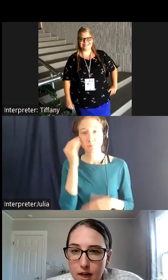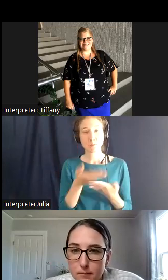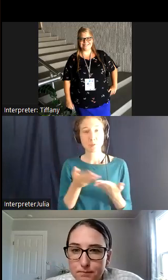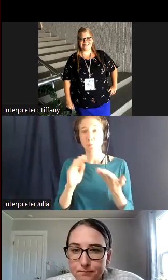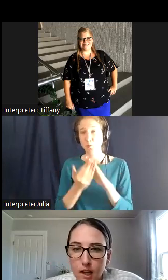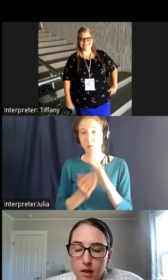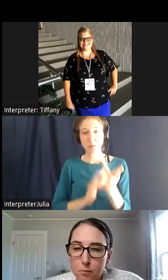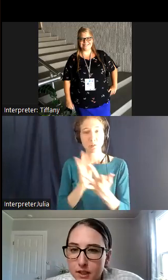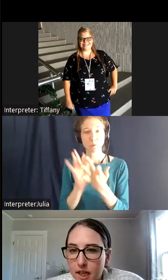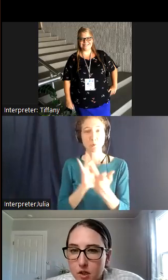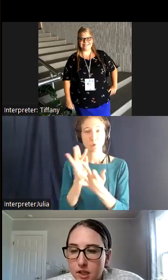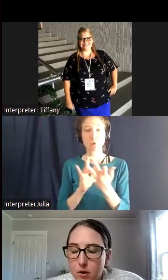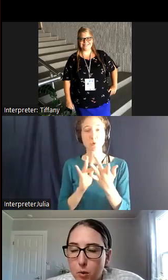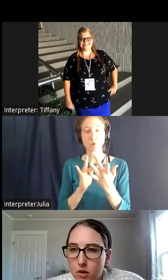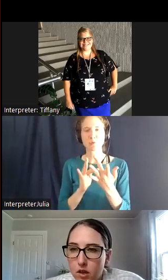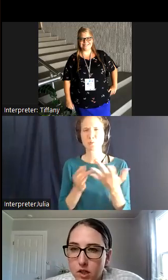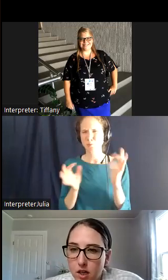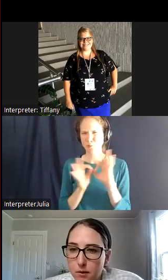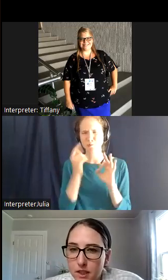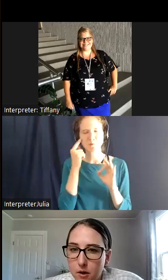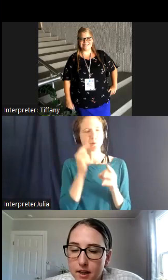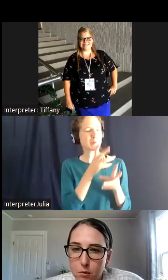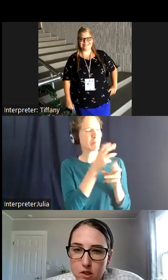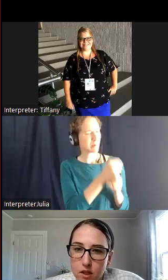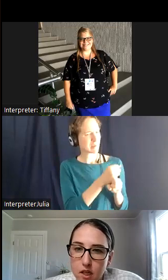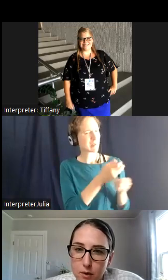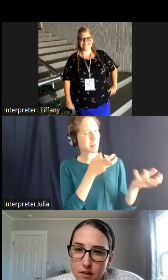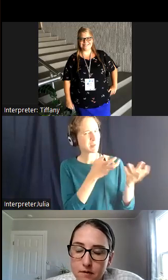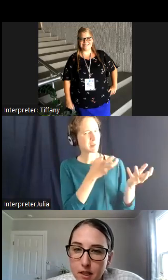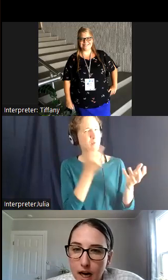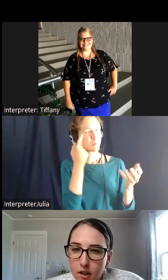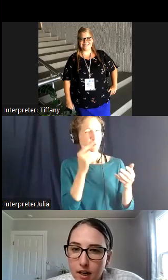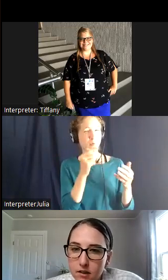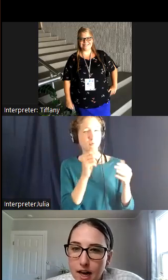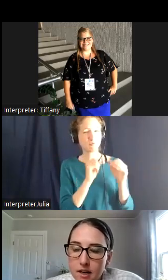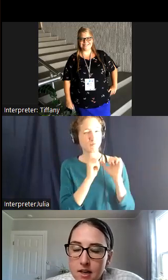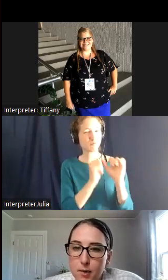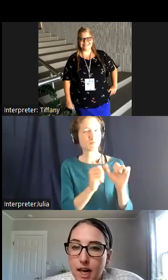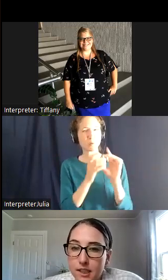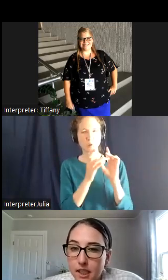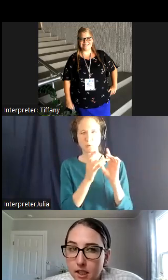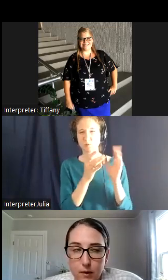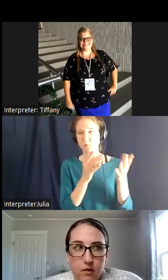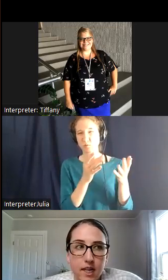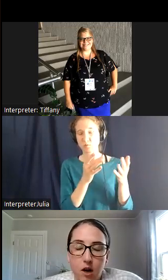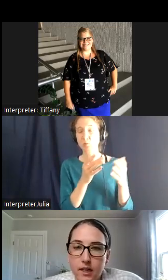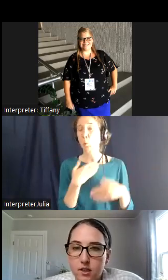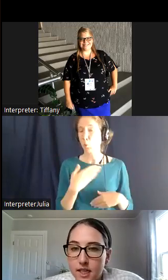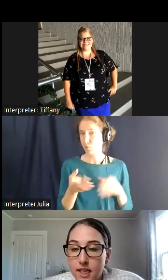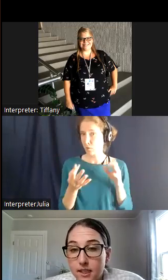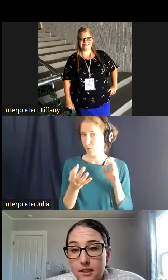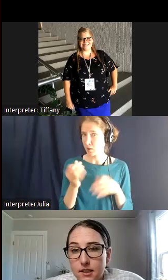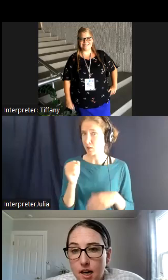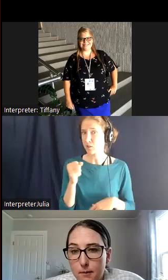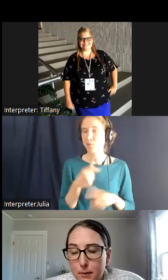of building that trust and rapport long term. And so I think we're certainly open to feedback around that. But as it is written right now,